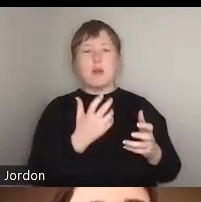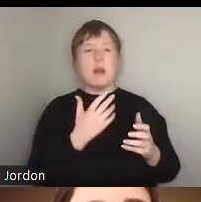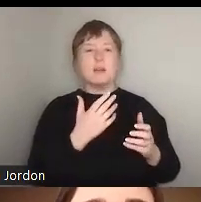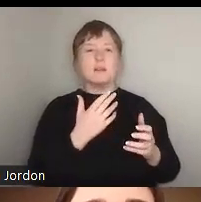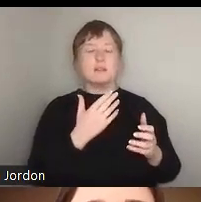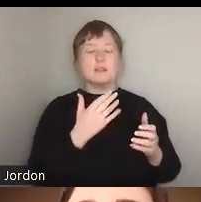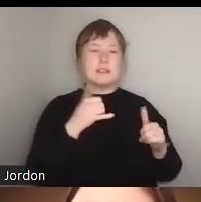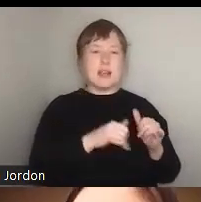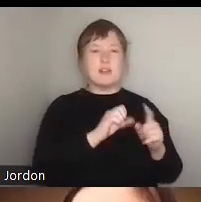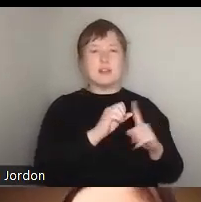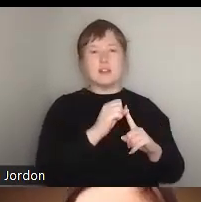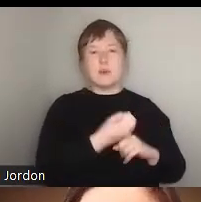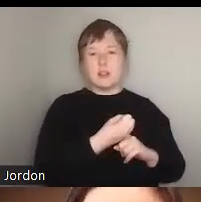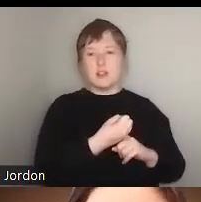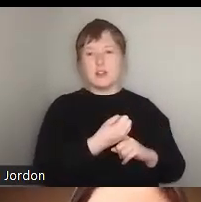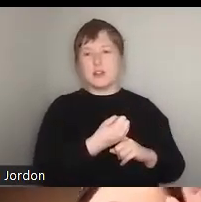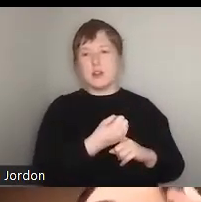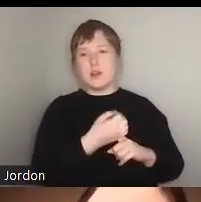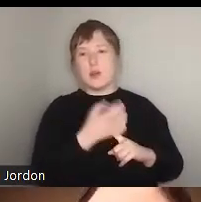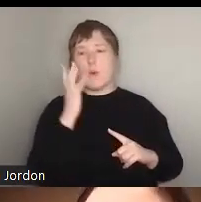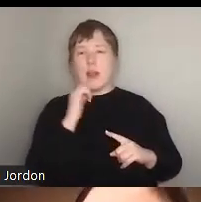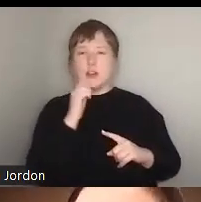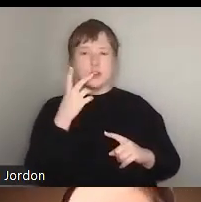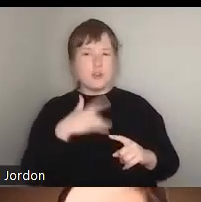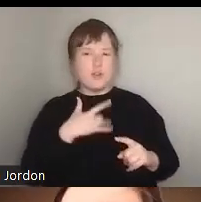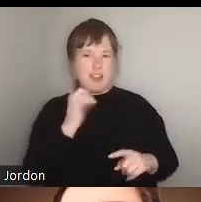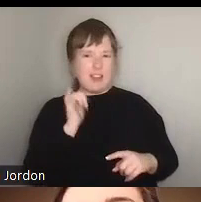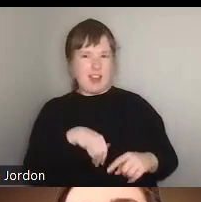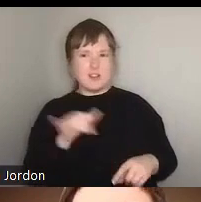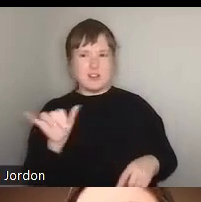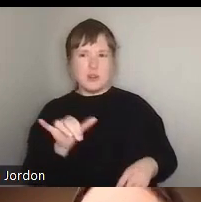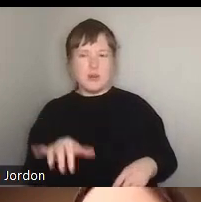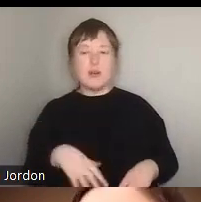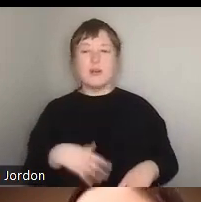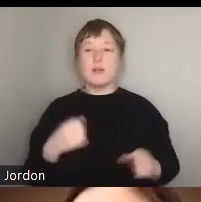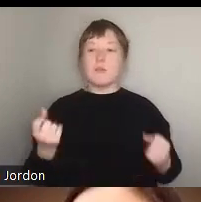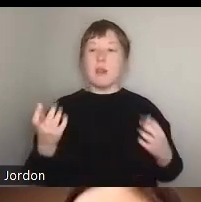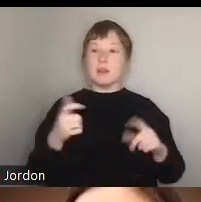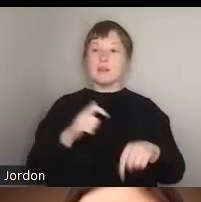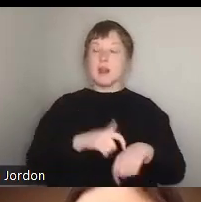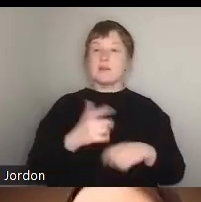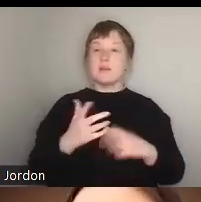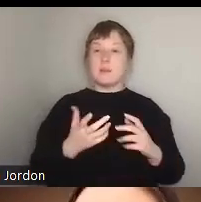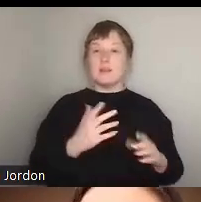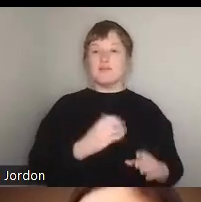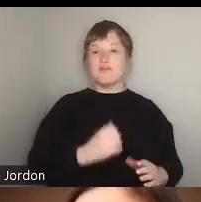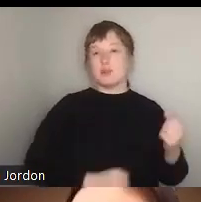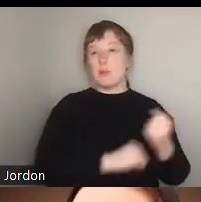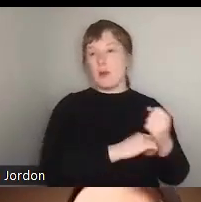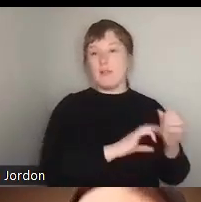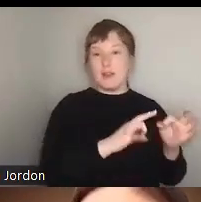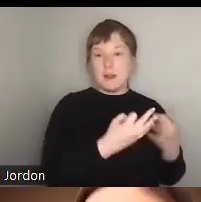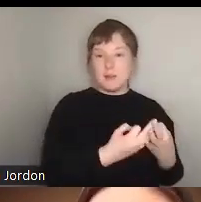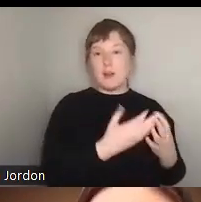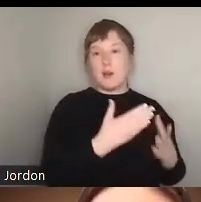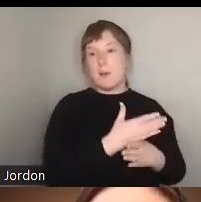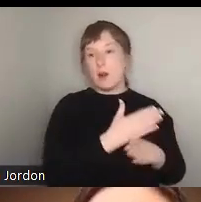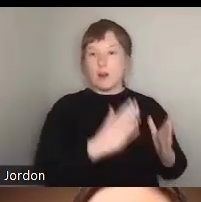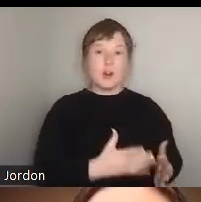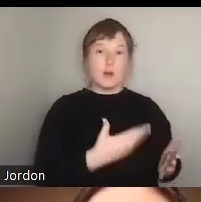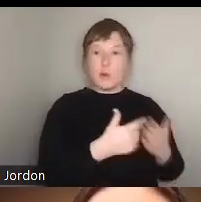situation? And why don't you view them this way? Because a lot of times the person might defend that family member or that partner, whoever it